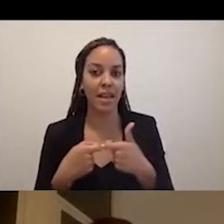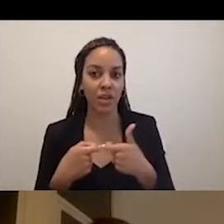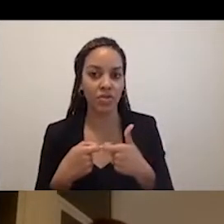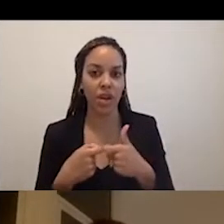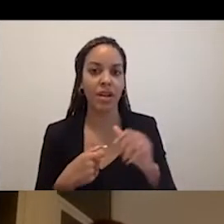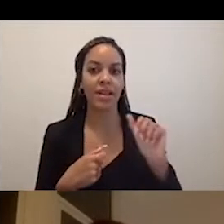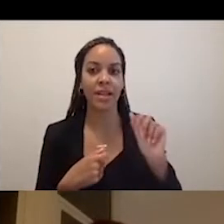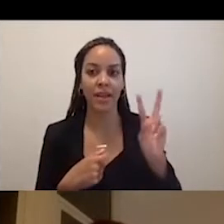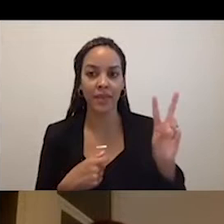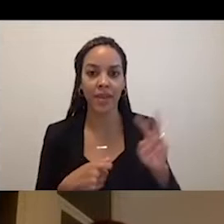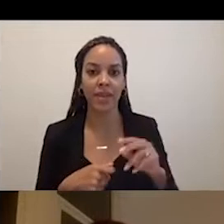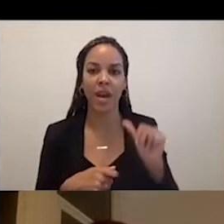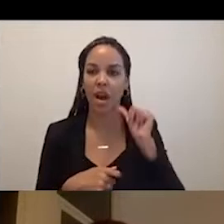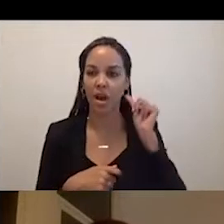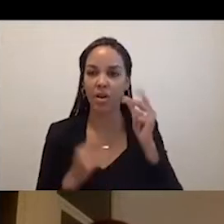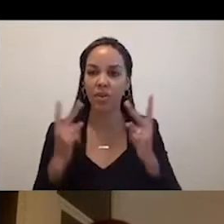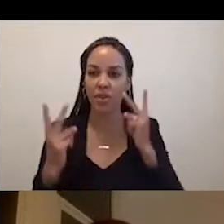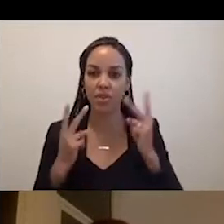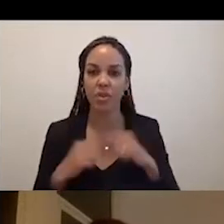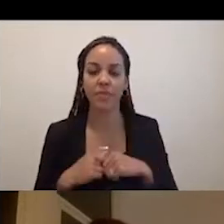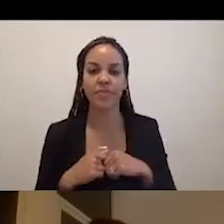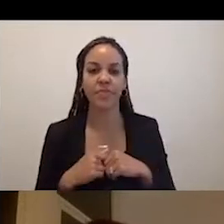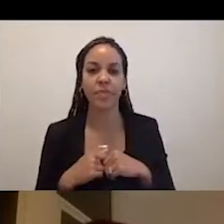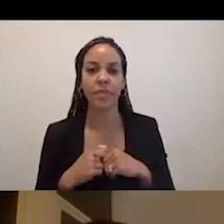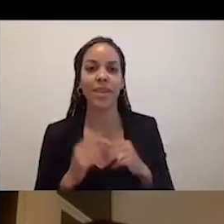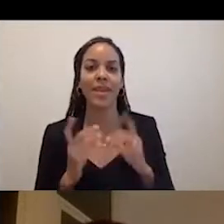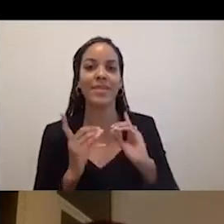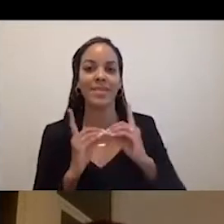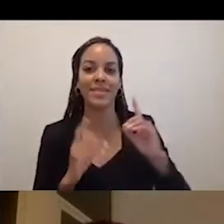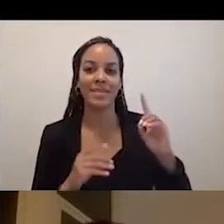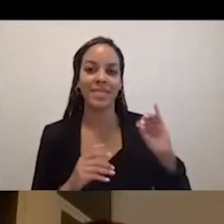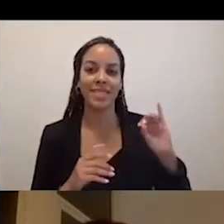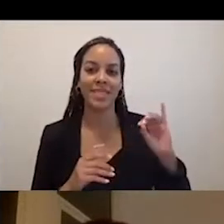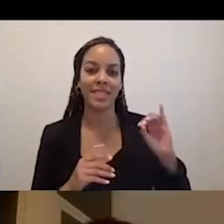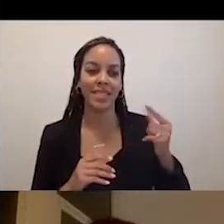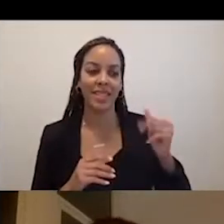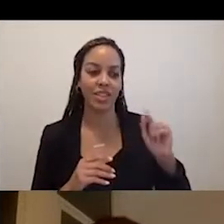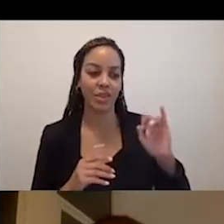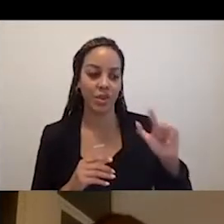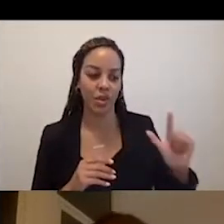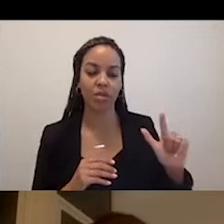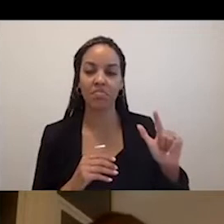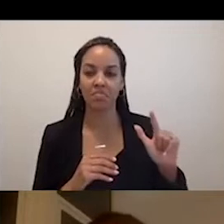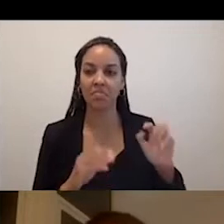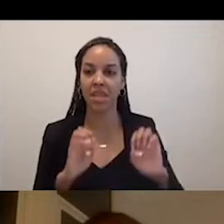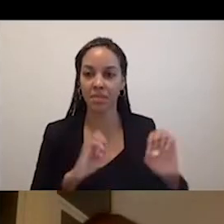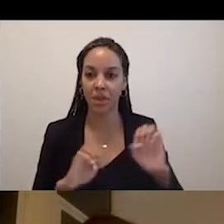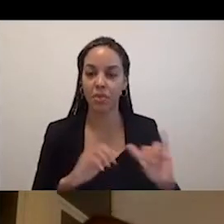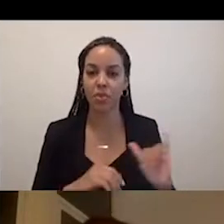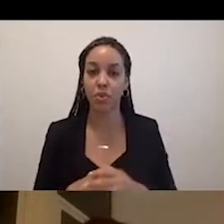AV, next. It's an example of some of the digital experiments. So the emphasis is really